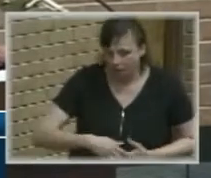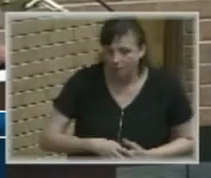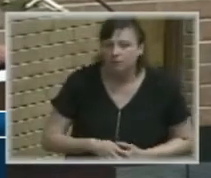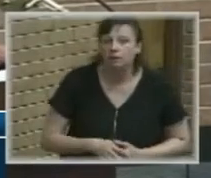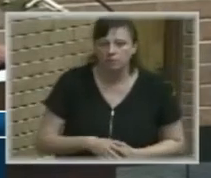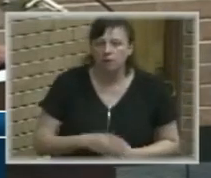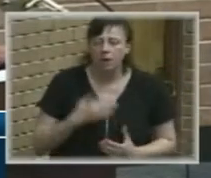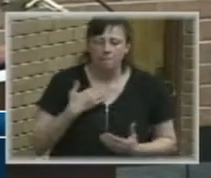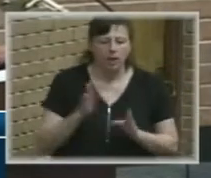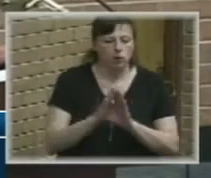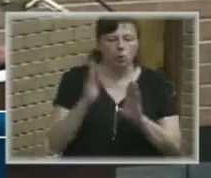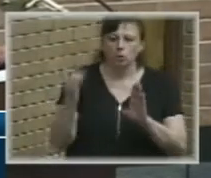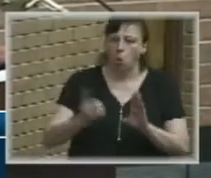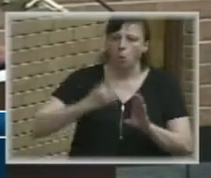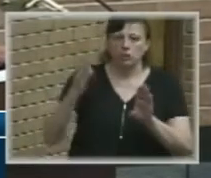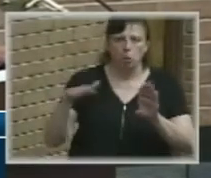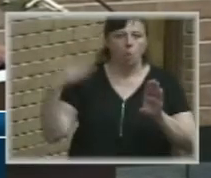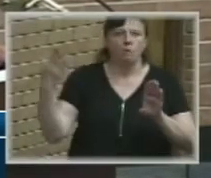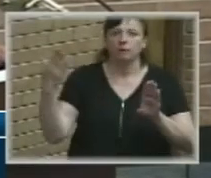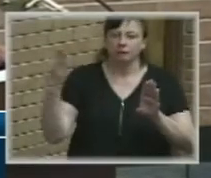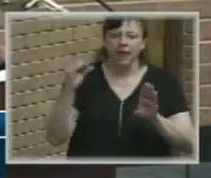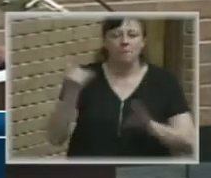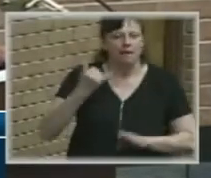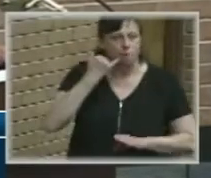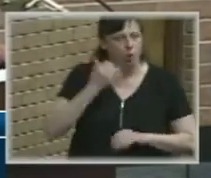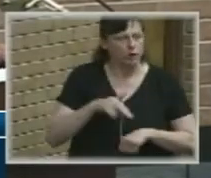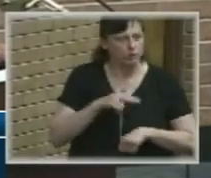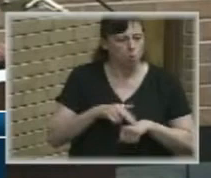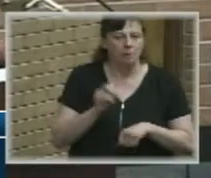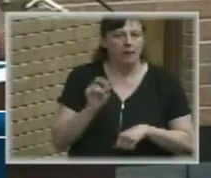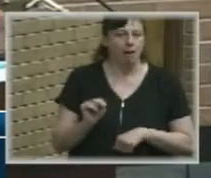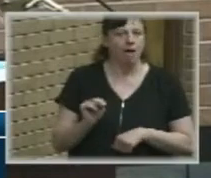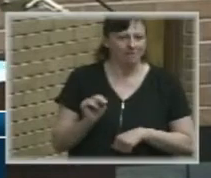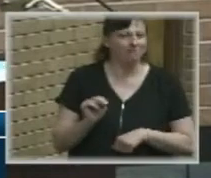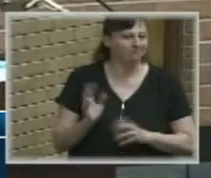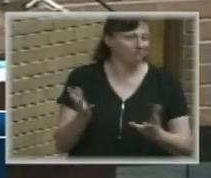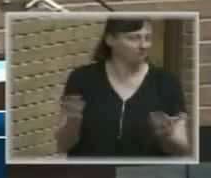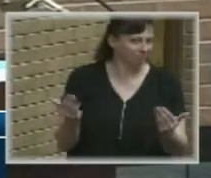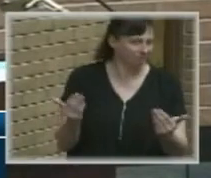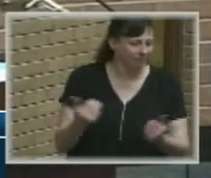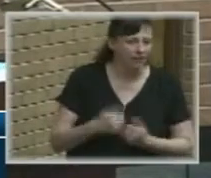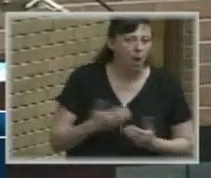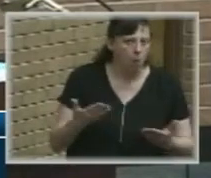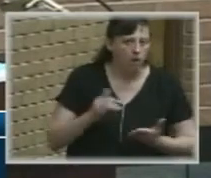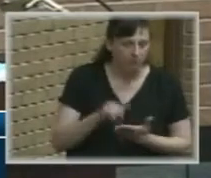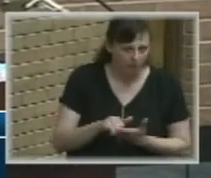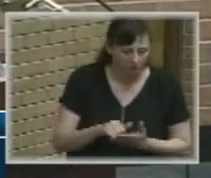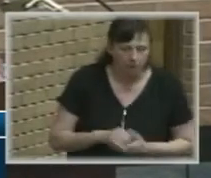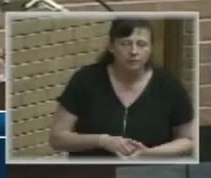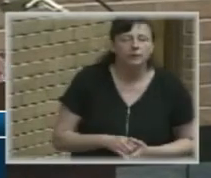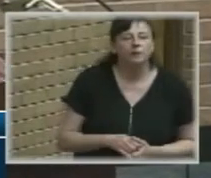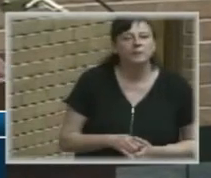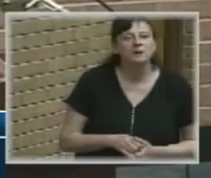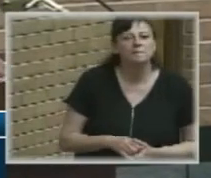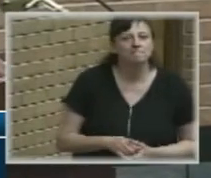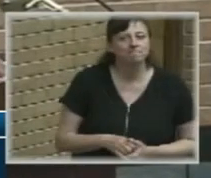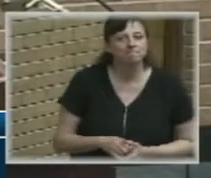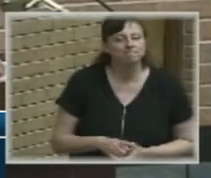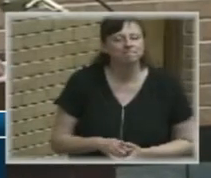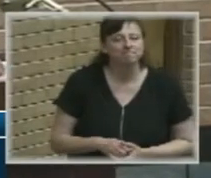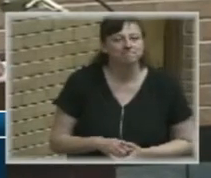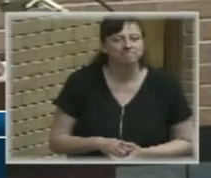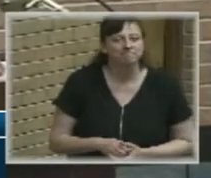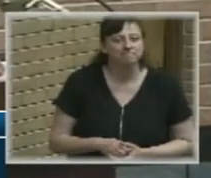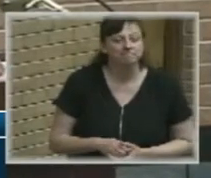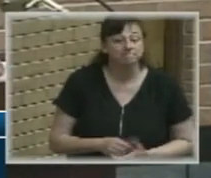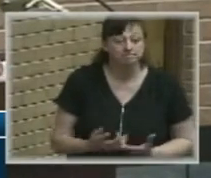My doors will be open and my phone's usually on. So that's the bookkeeping thing. In